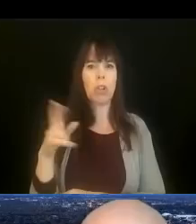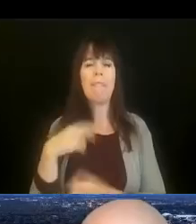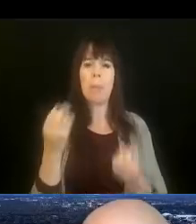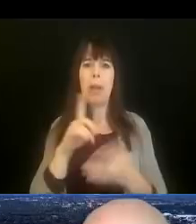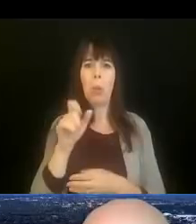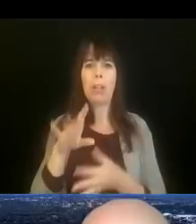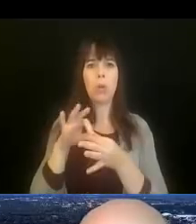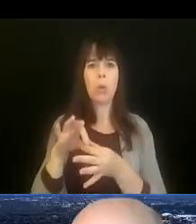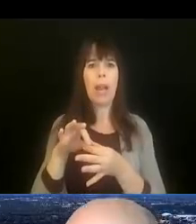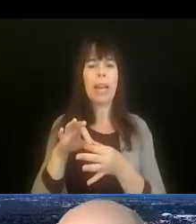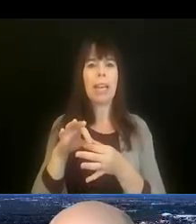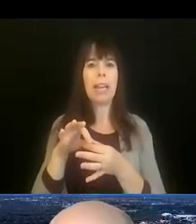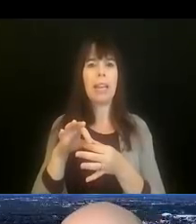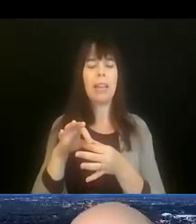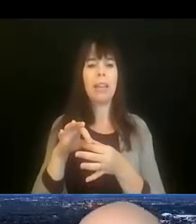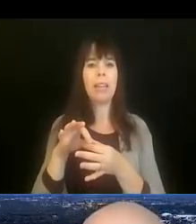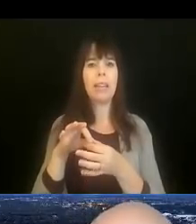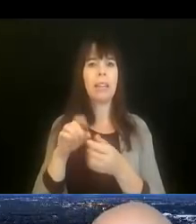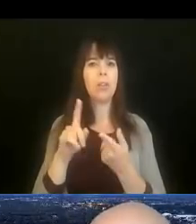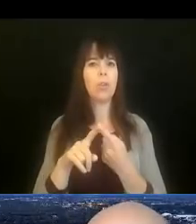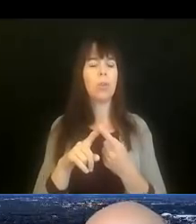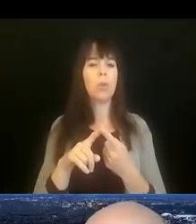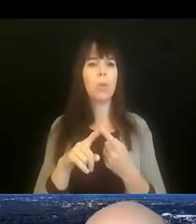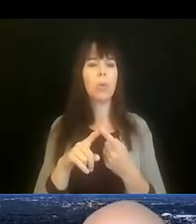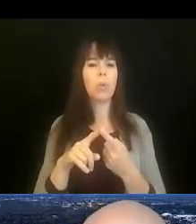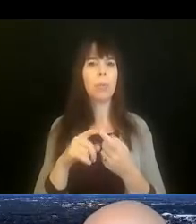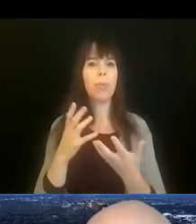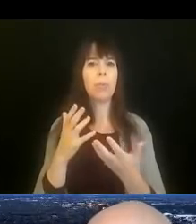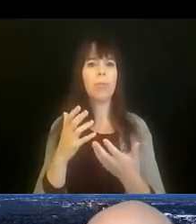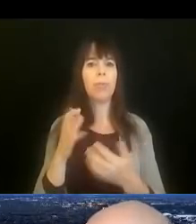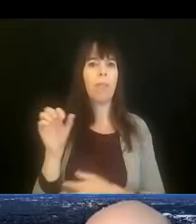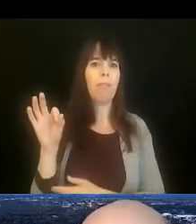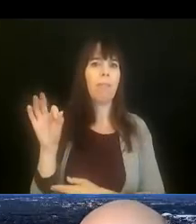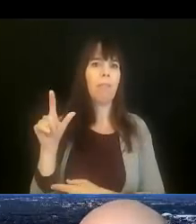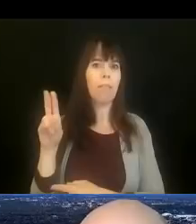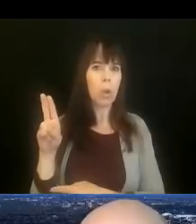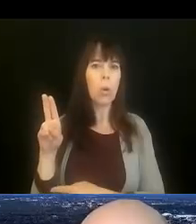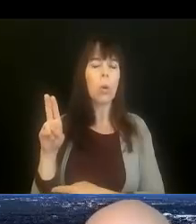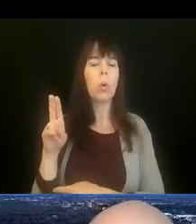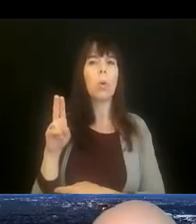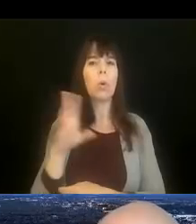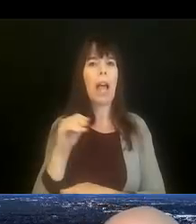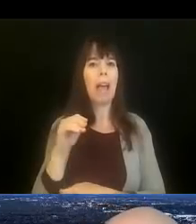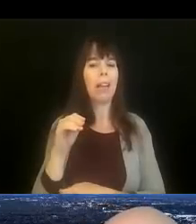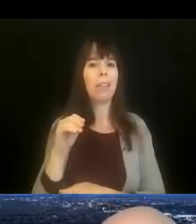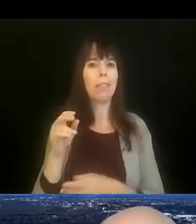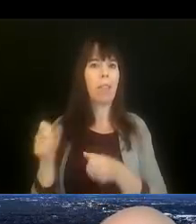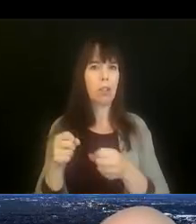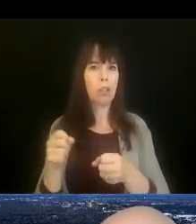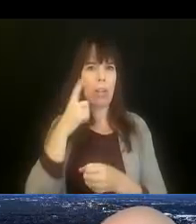questions related to the flu and the flu